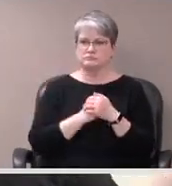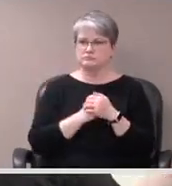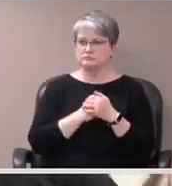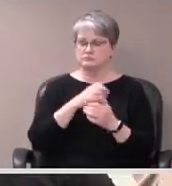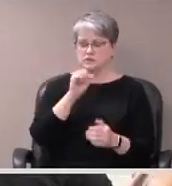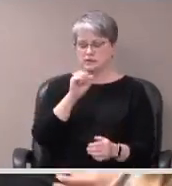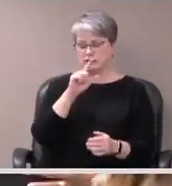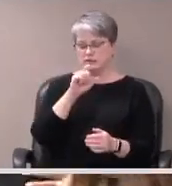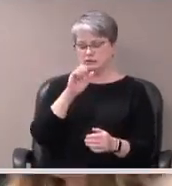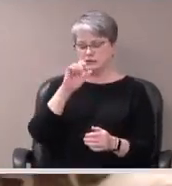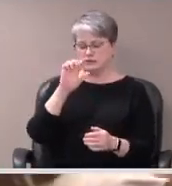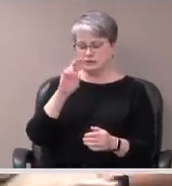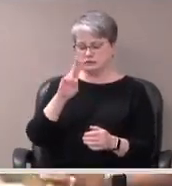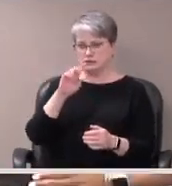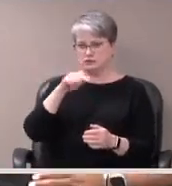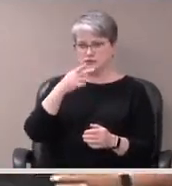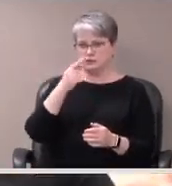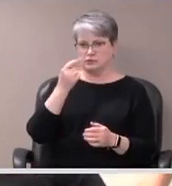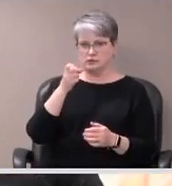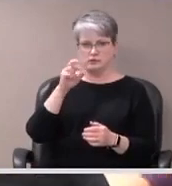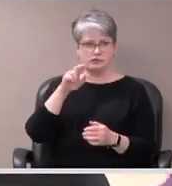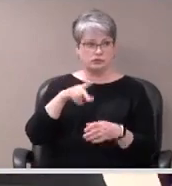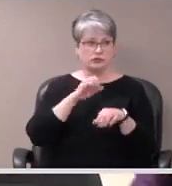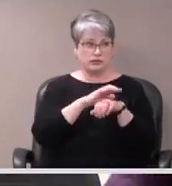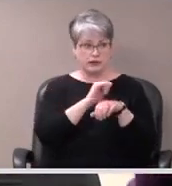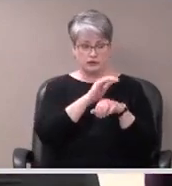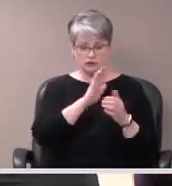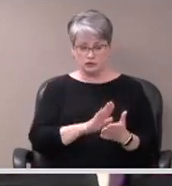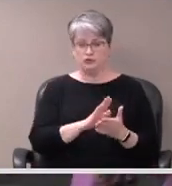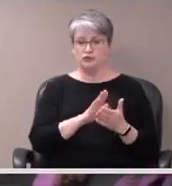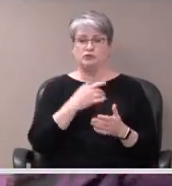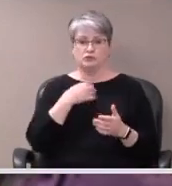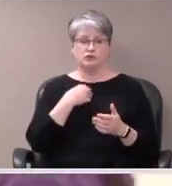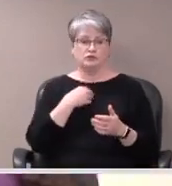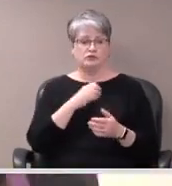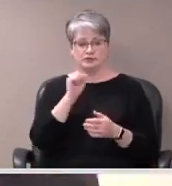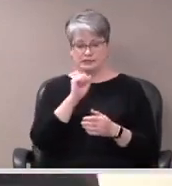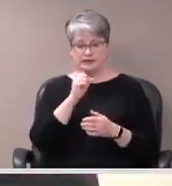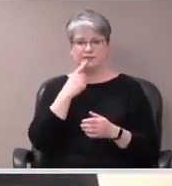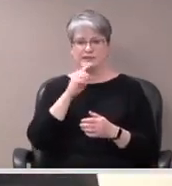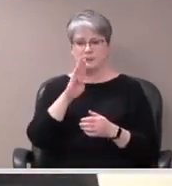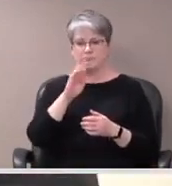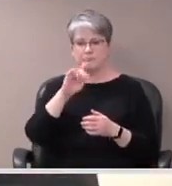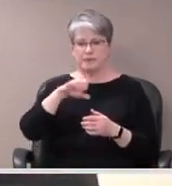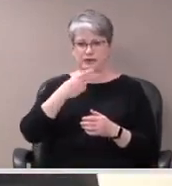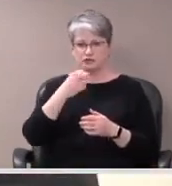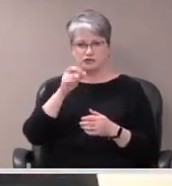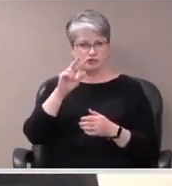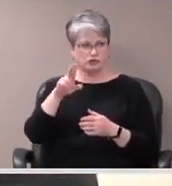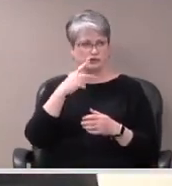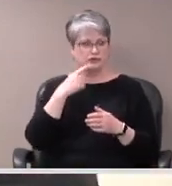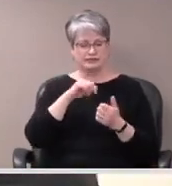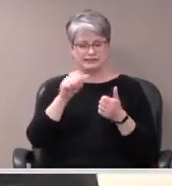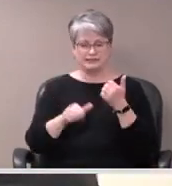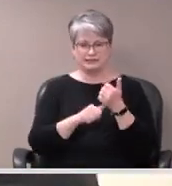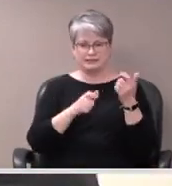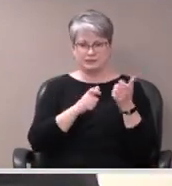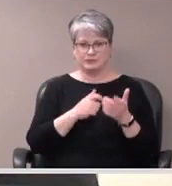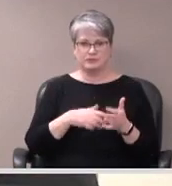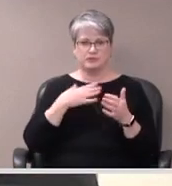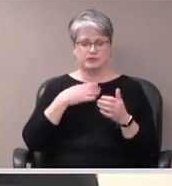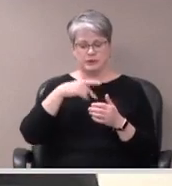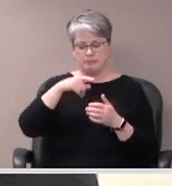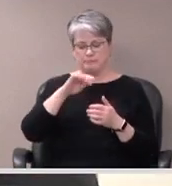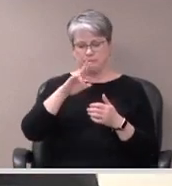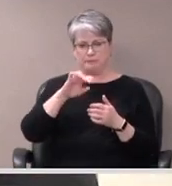Slaughter Elementary School Counselor Stephanie Belcher. Joining her in the recognition is Assistant Superintendent Paige